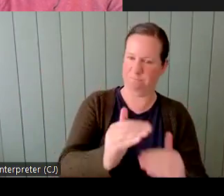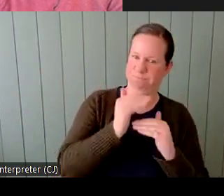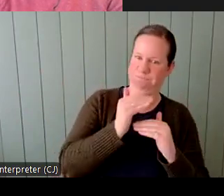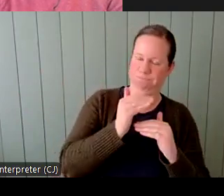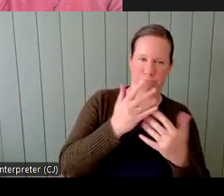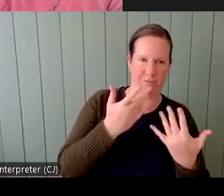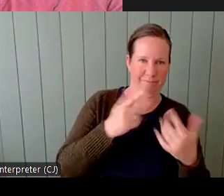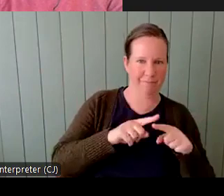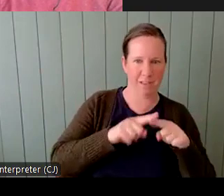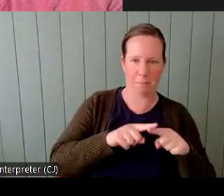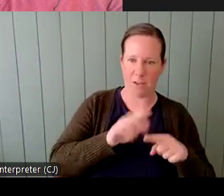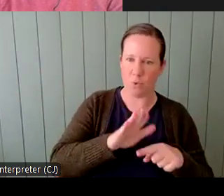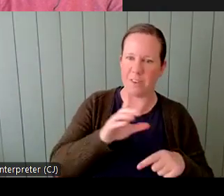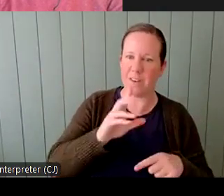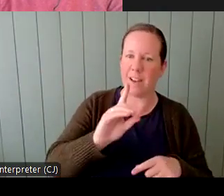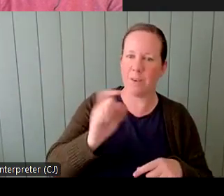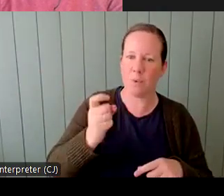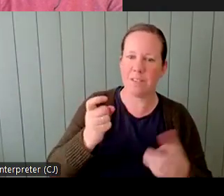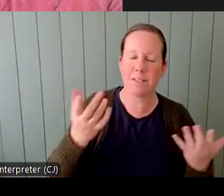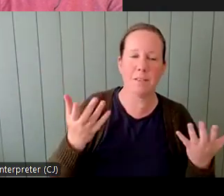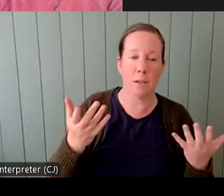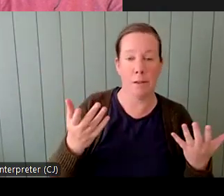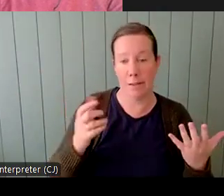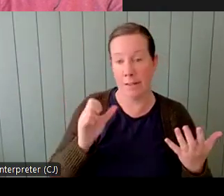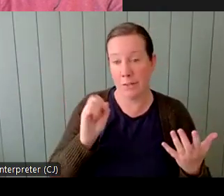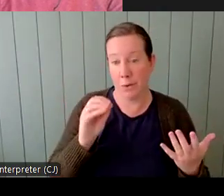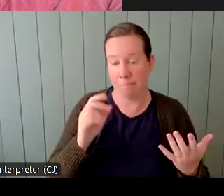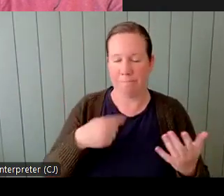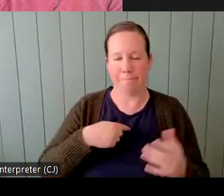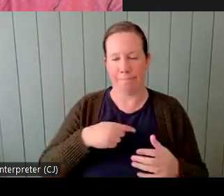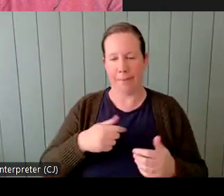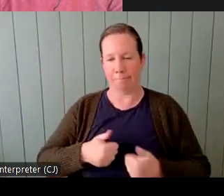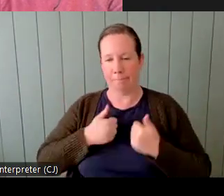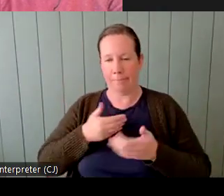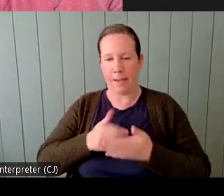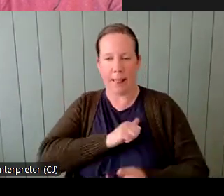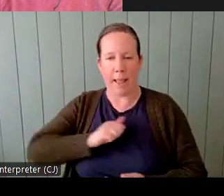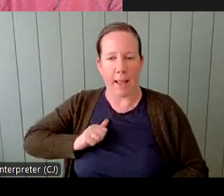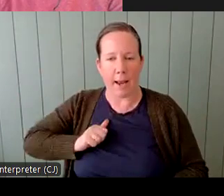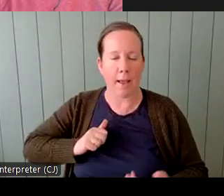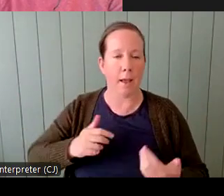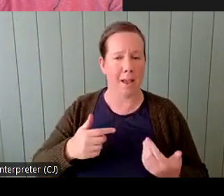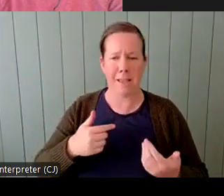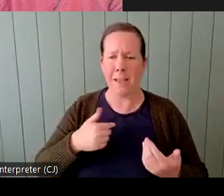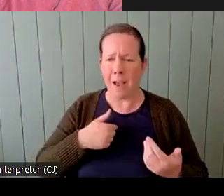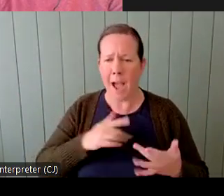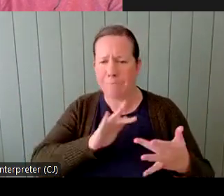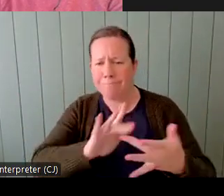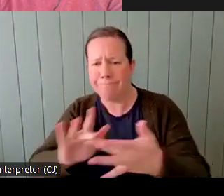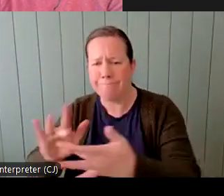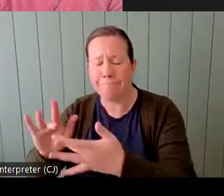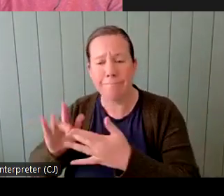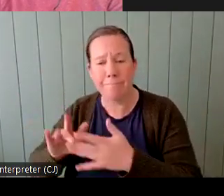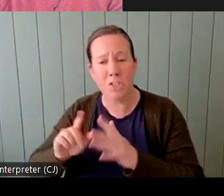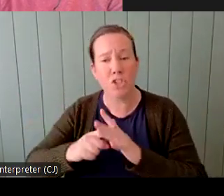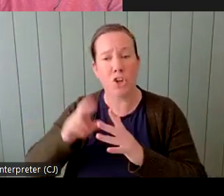me to go to I'm based in Atlanta, so to the Atlanta startup world and say, hey, can we just partner? And